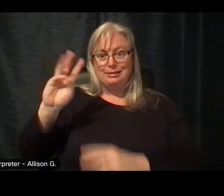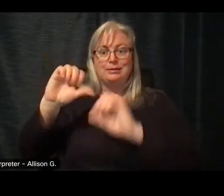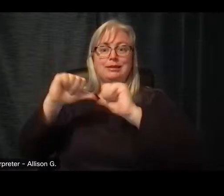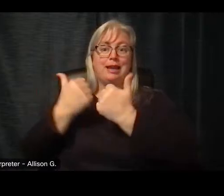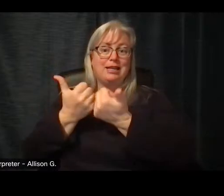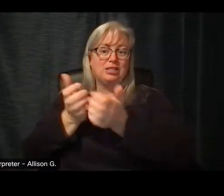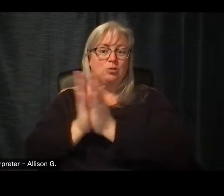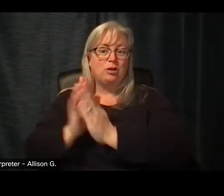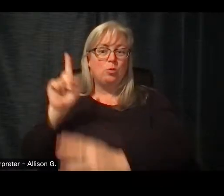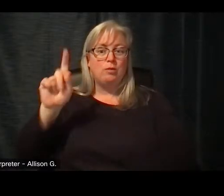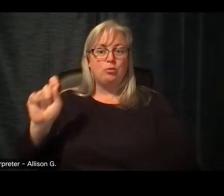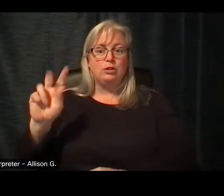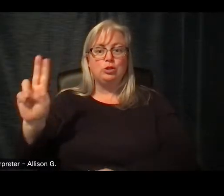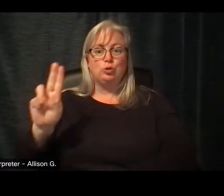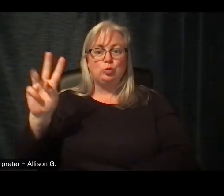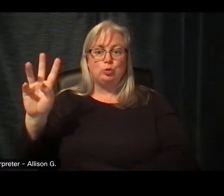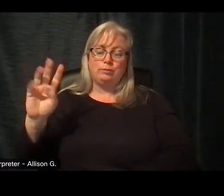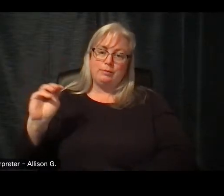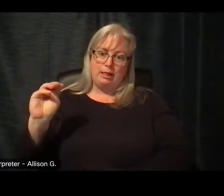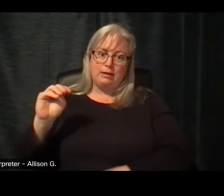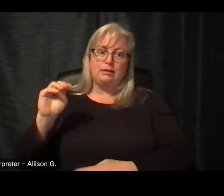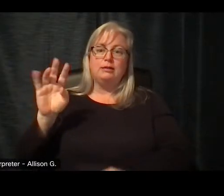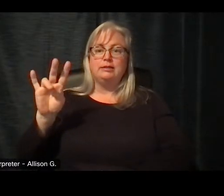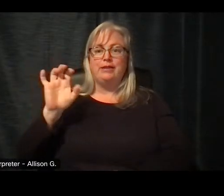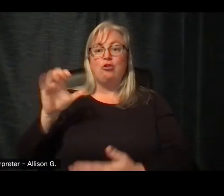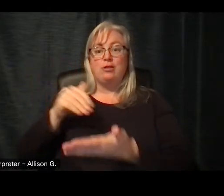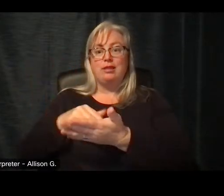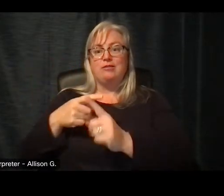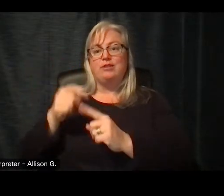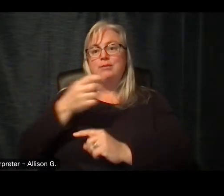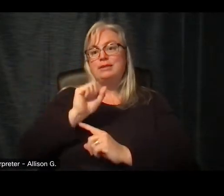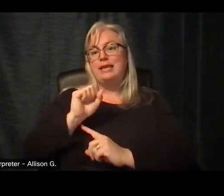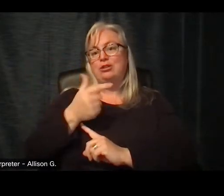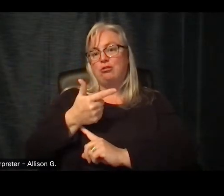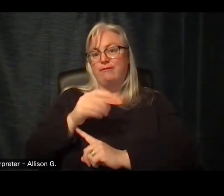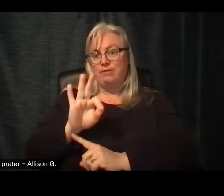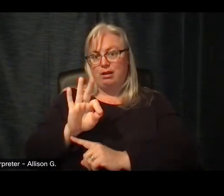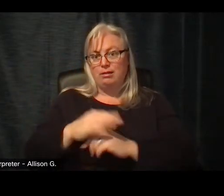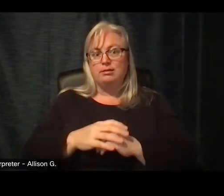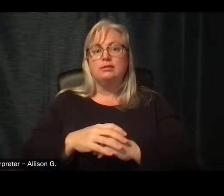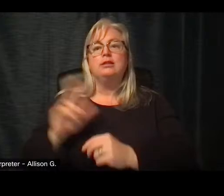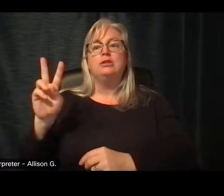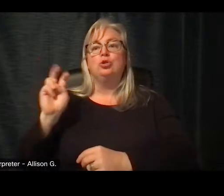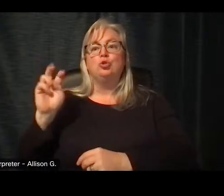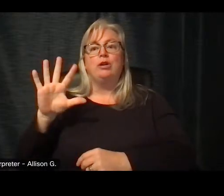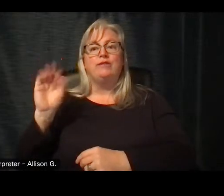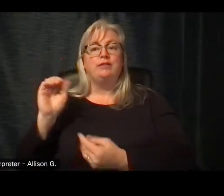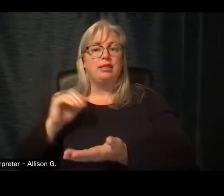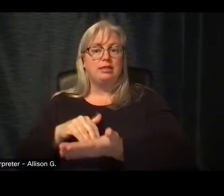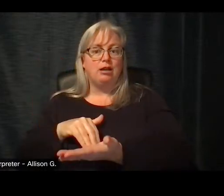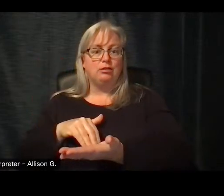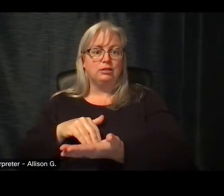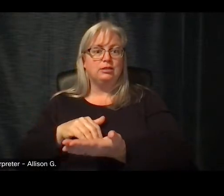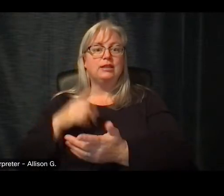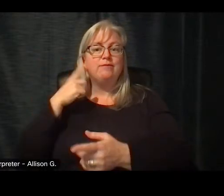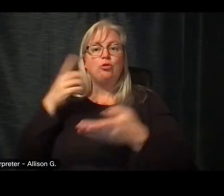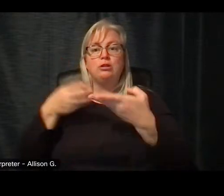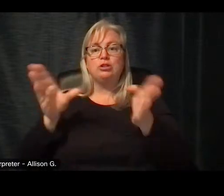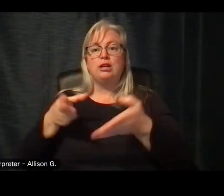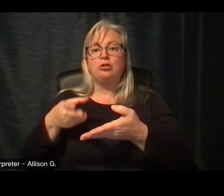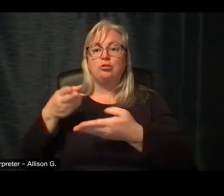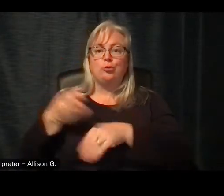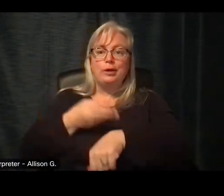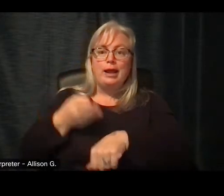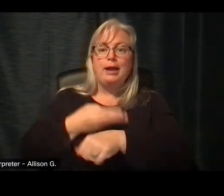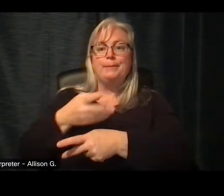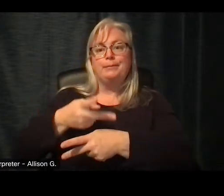about $1.2 million. About $700,000 of this comes from the general fund. About $250,000 of this is for general rehab and